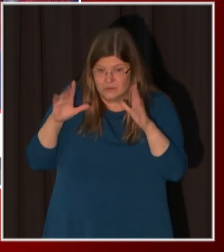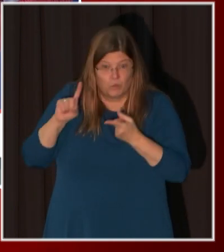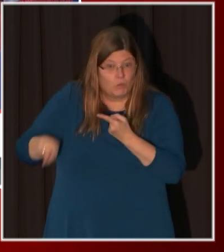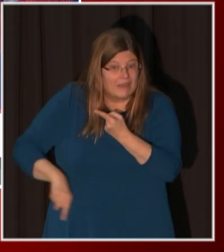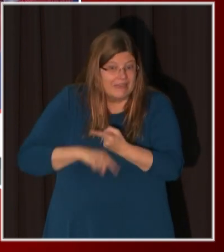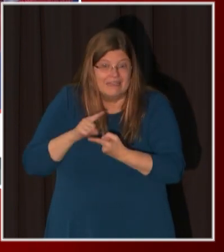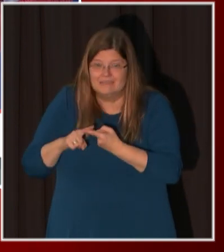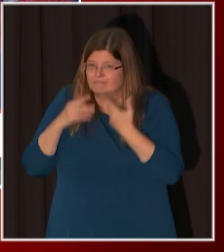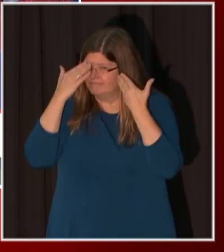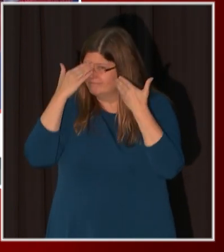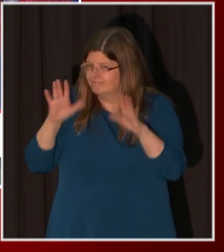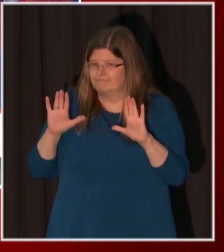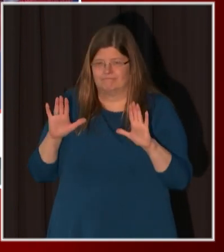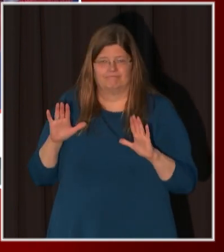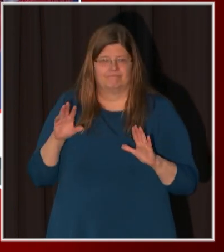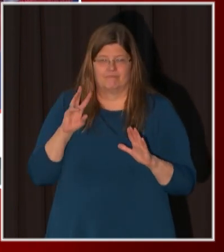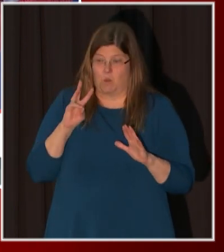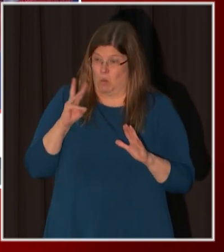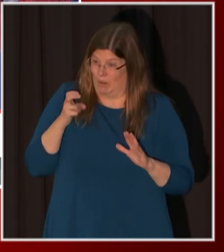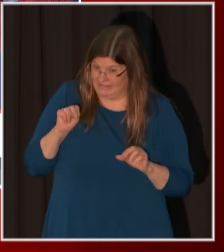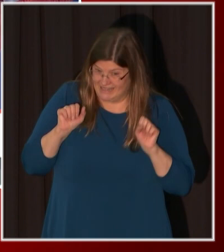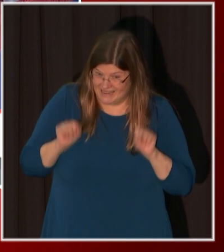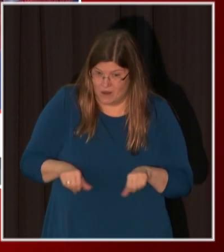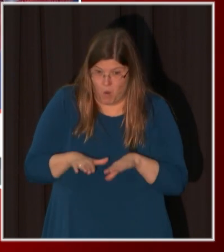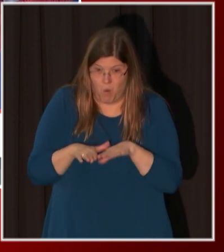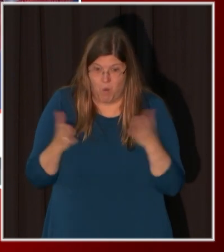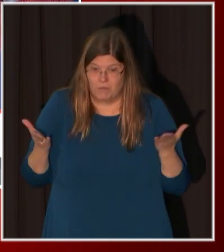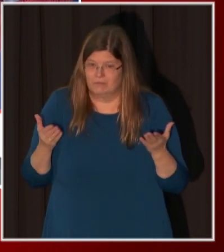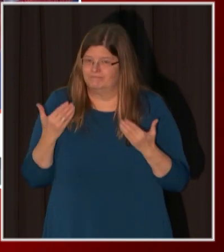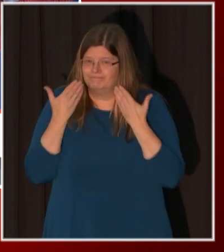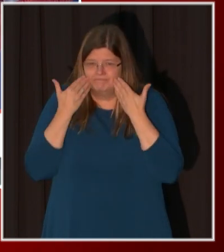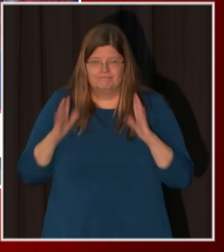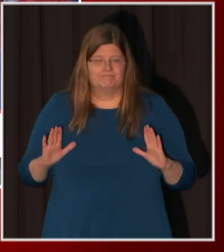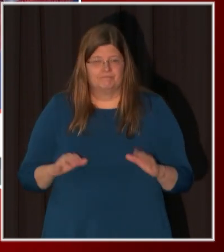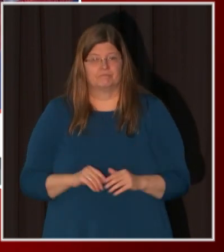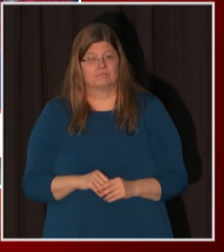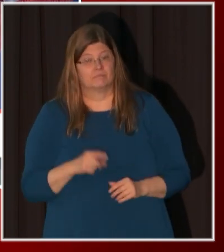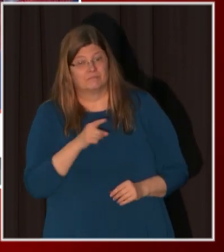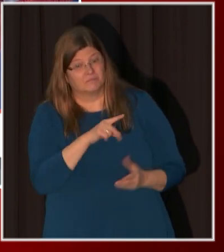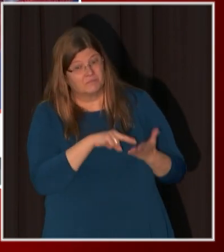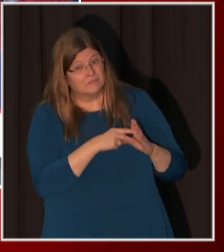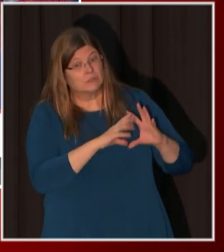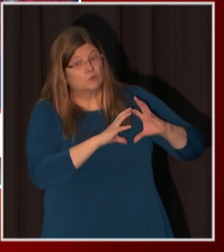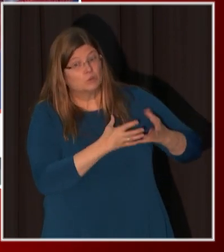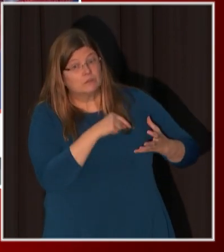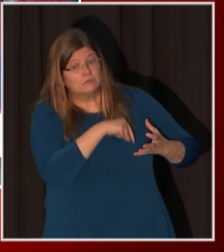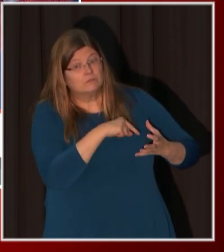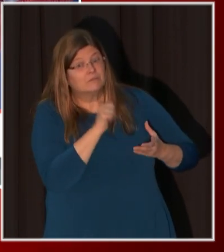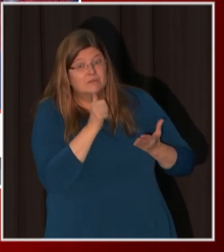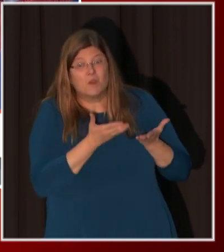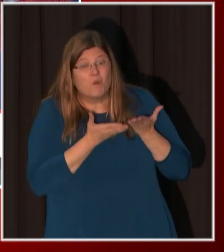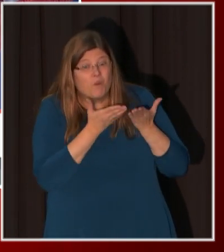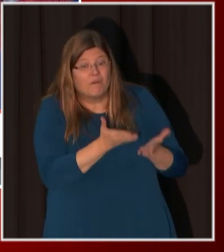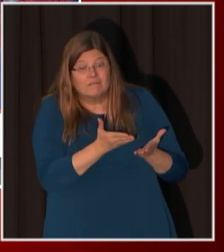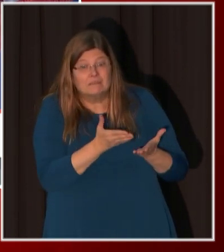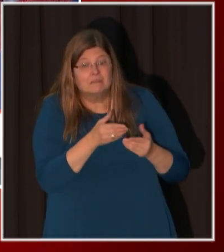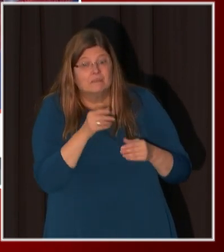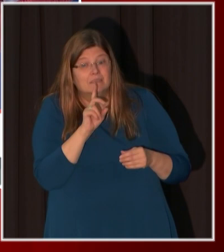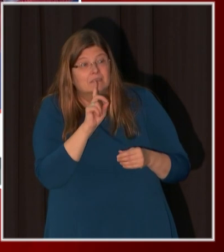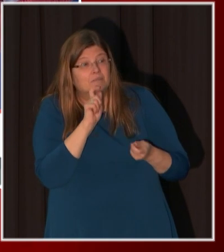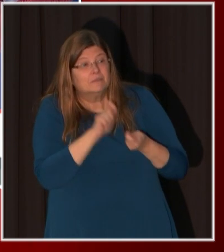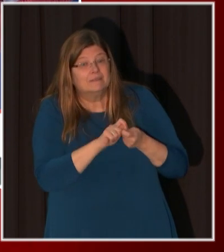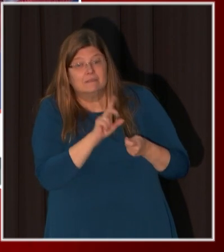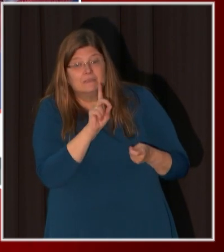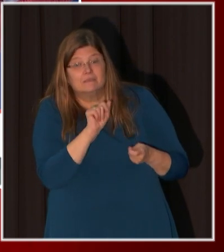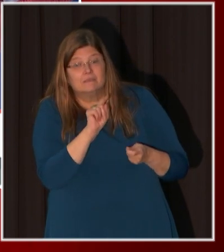to say what that date is. Okay, so this group isn't going to be recommending a date for you, but more the process. Like, if we